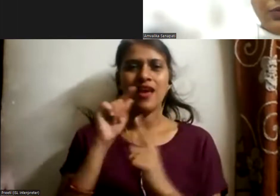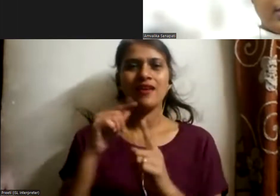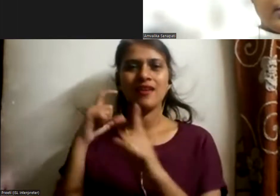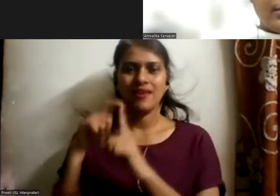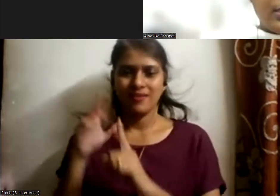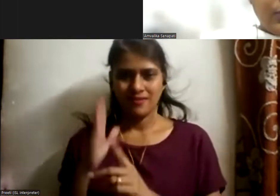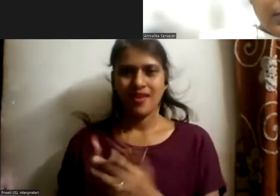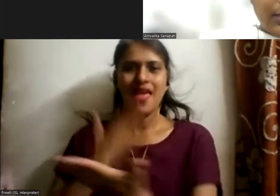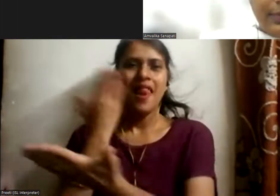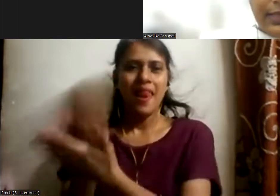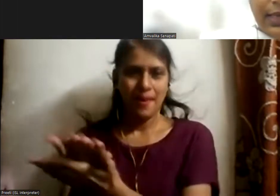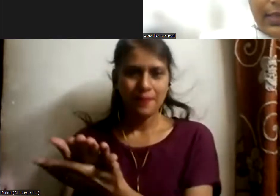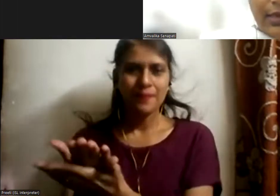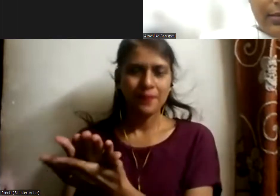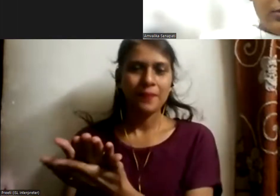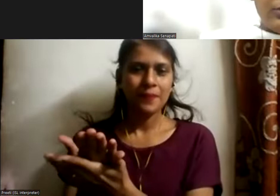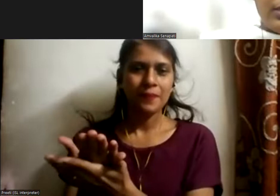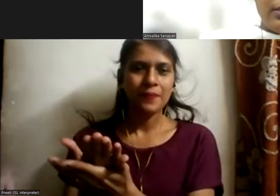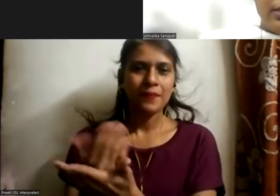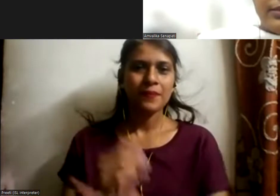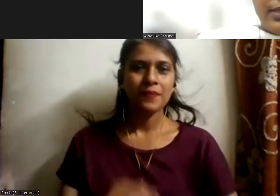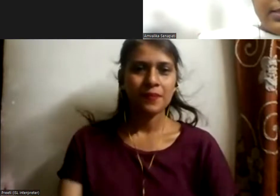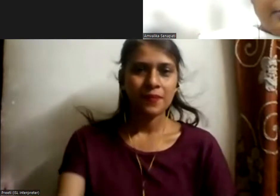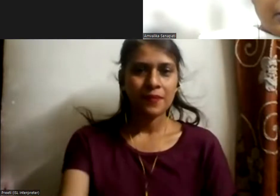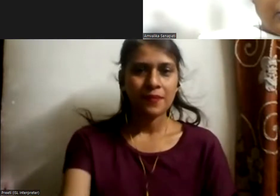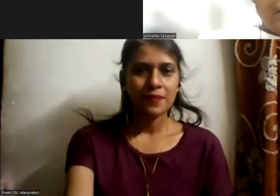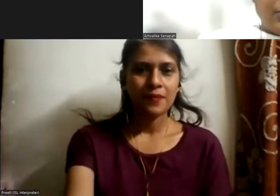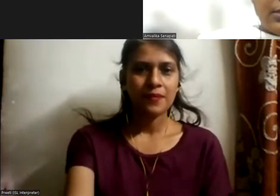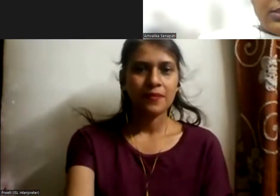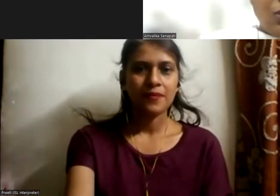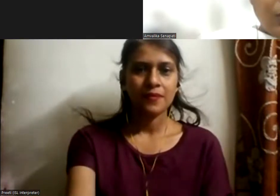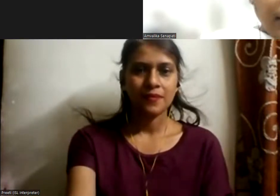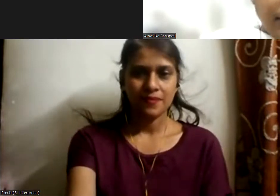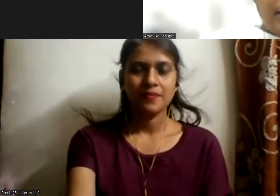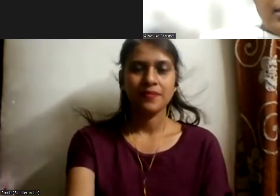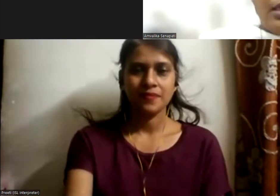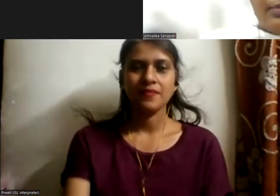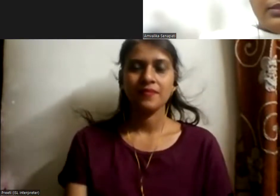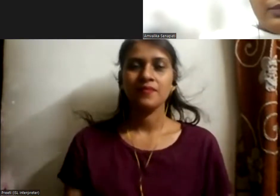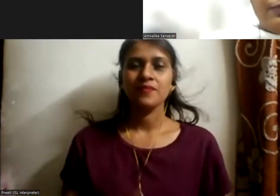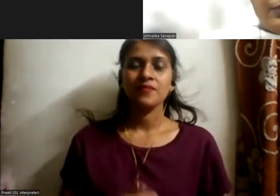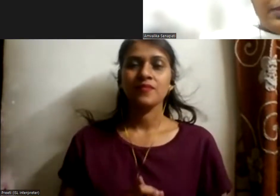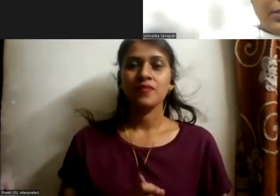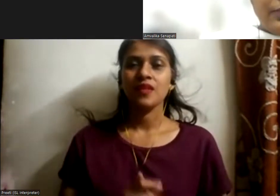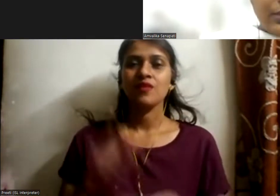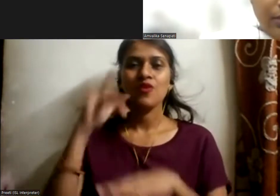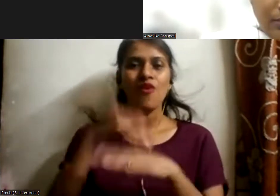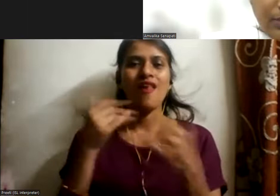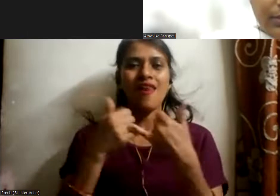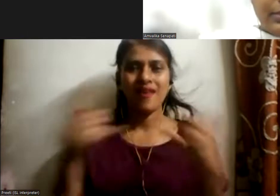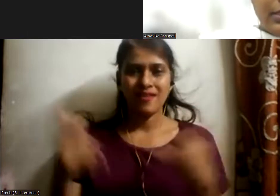now UDITI is a unique disability ID card. So that the entire application process is online. But if a person